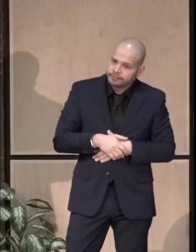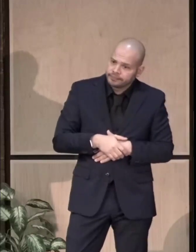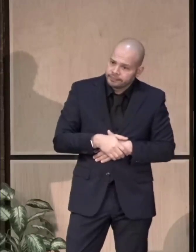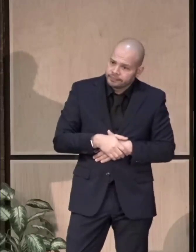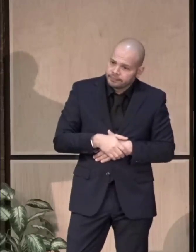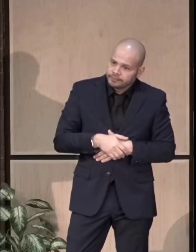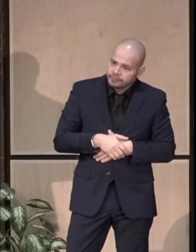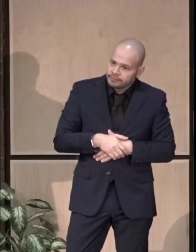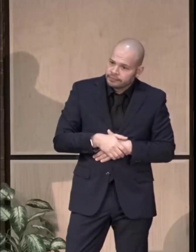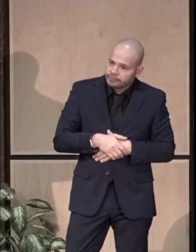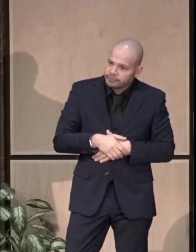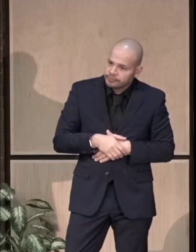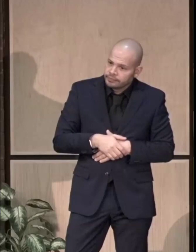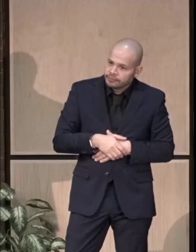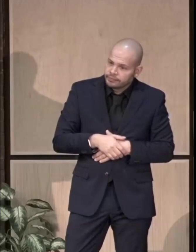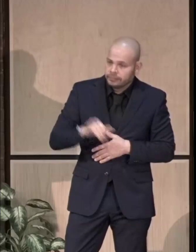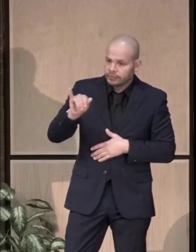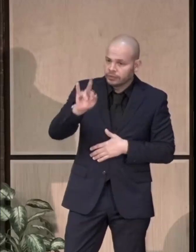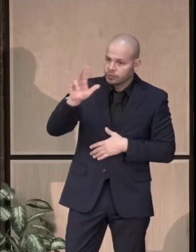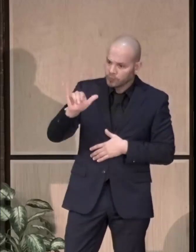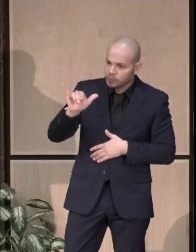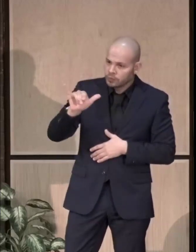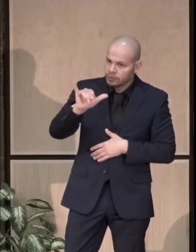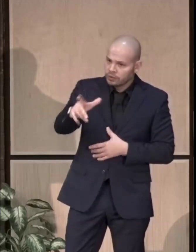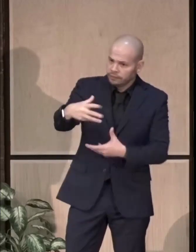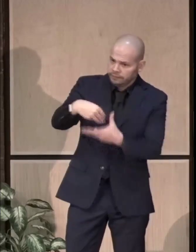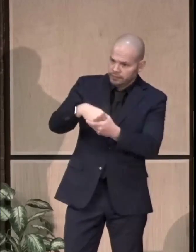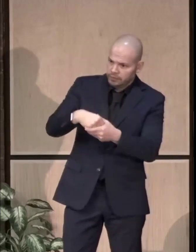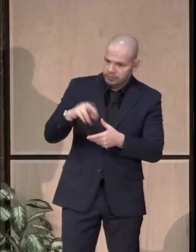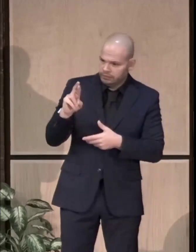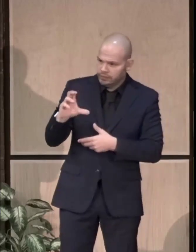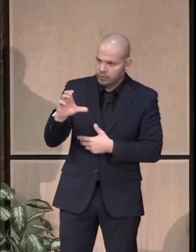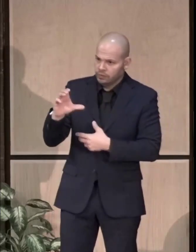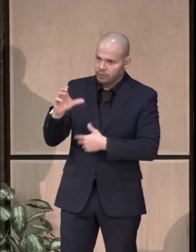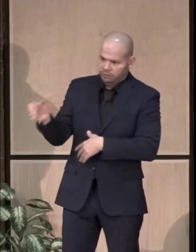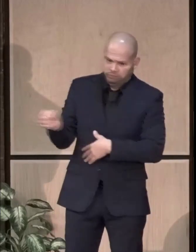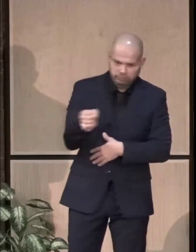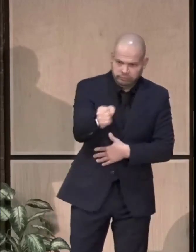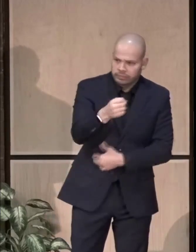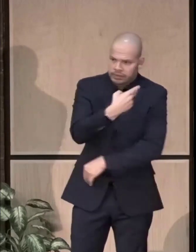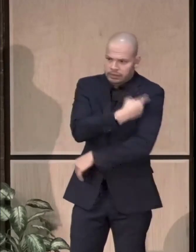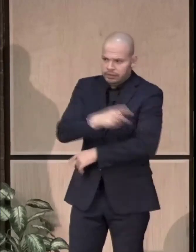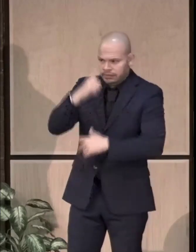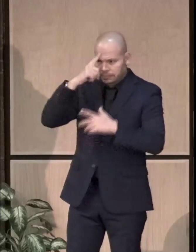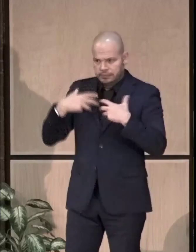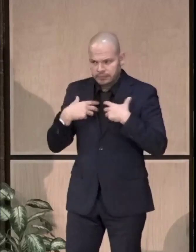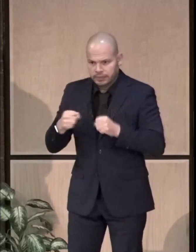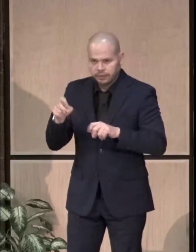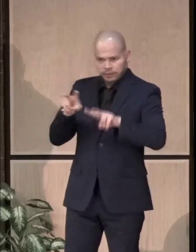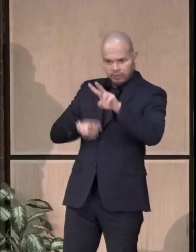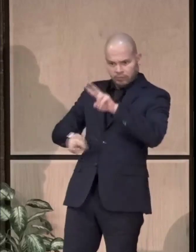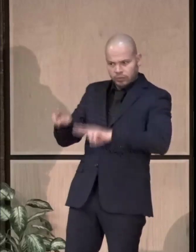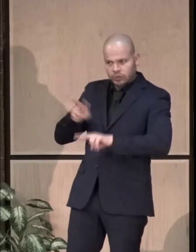health evaluation in July. In New York. Intended, and we did, yes. Okay. And the